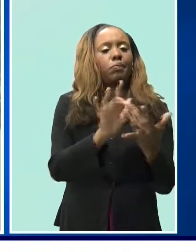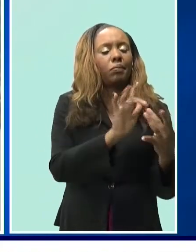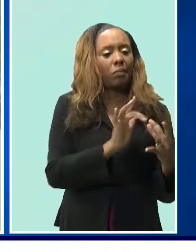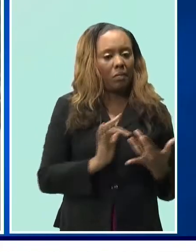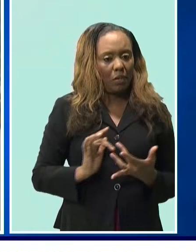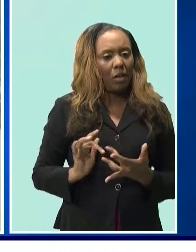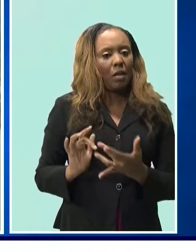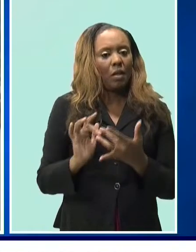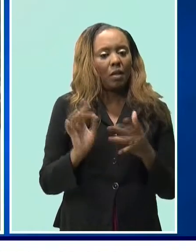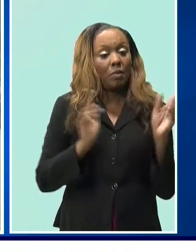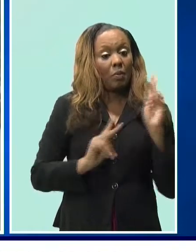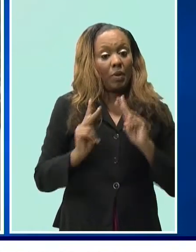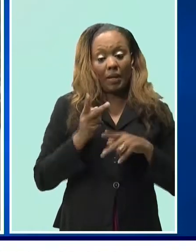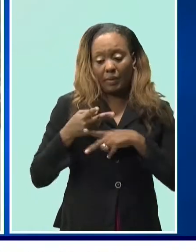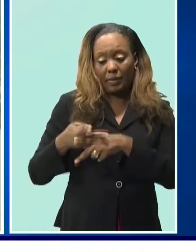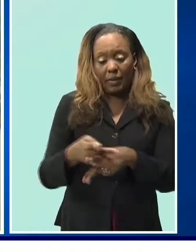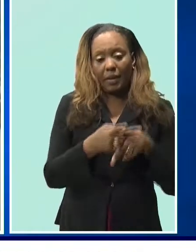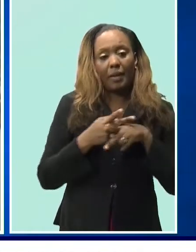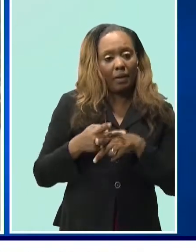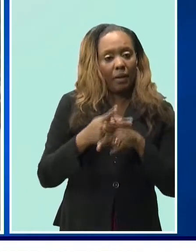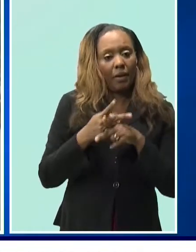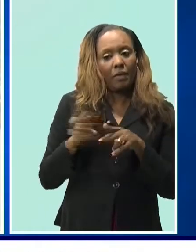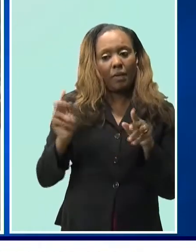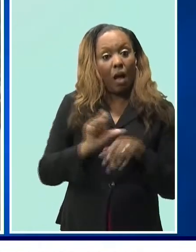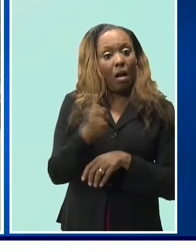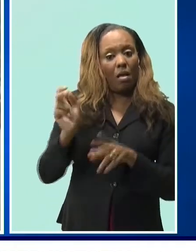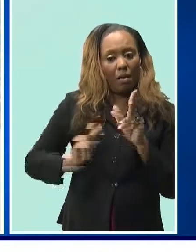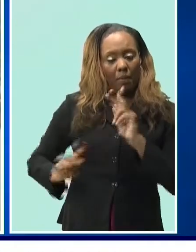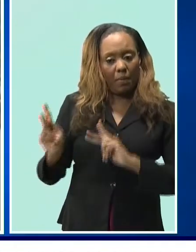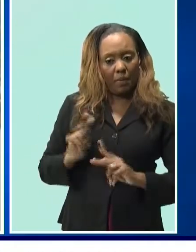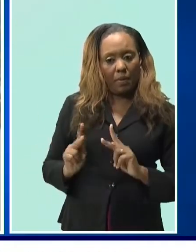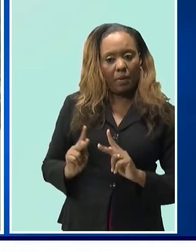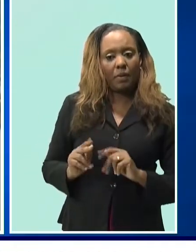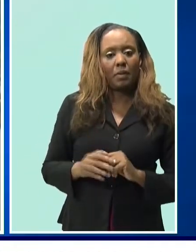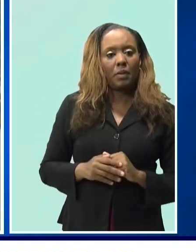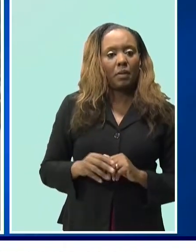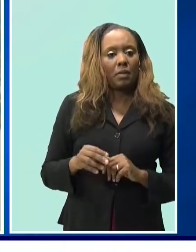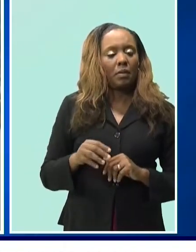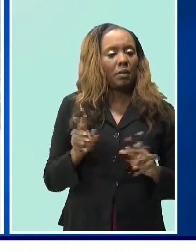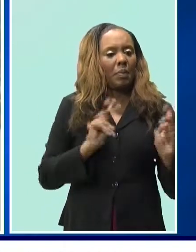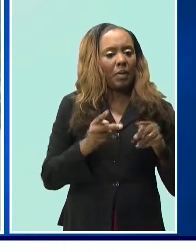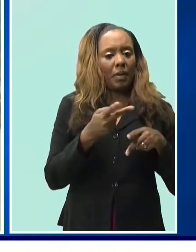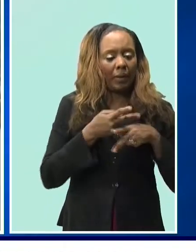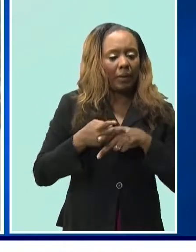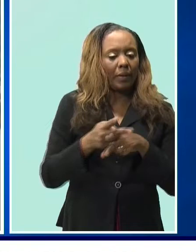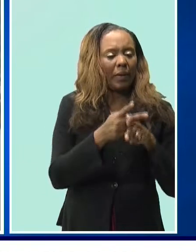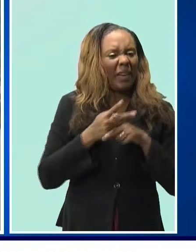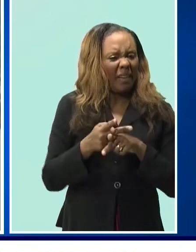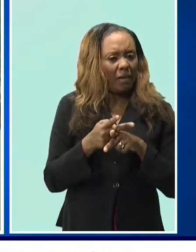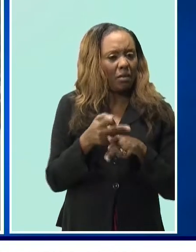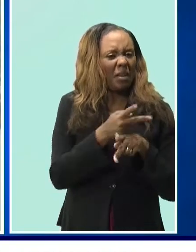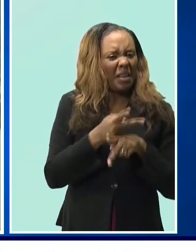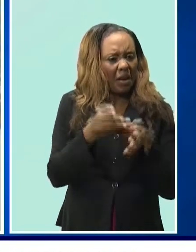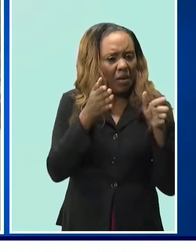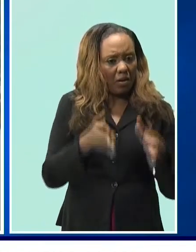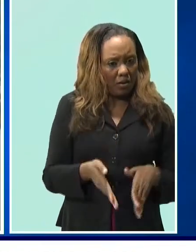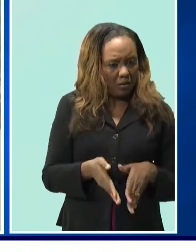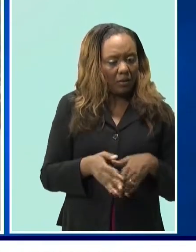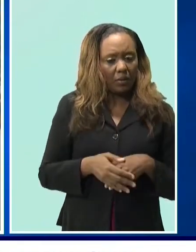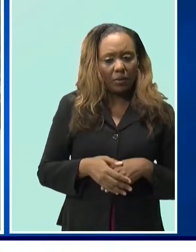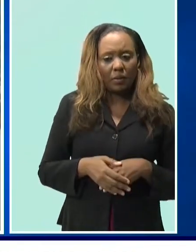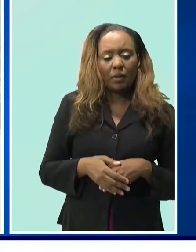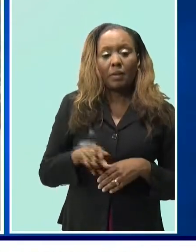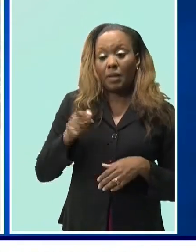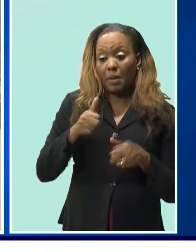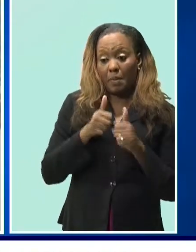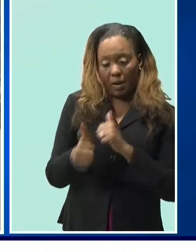group, in terms of ensuring that persons who are carers have the necessary passes to be on the road.